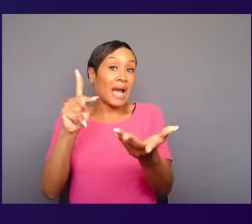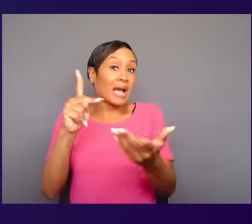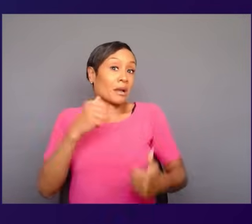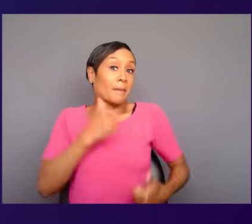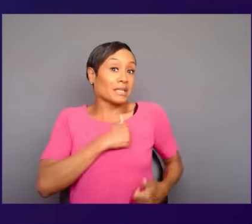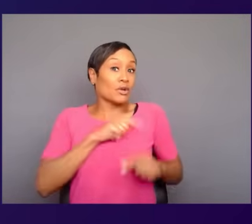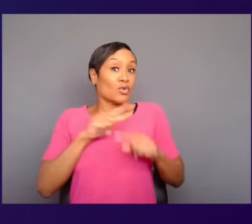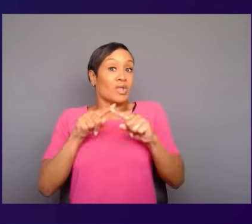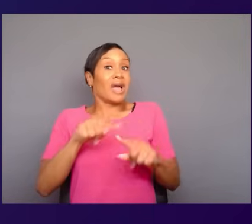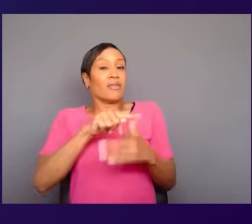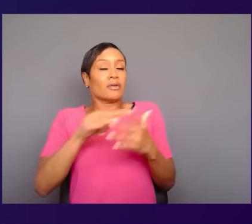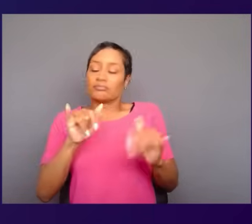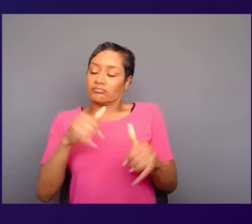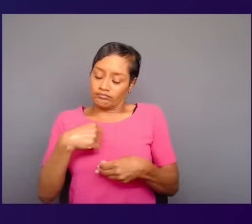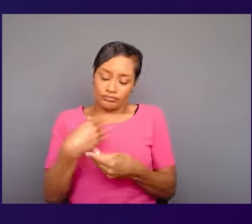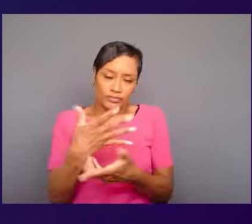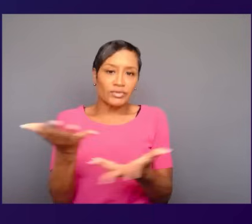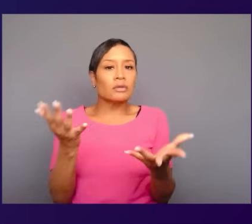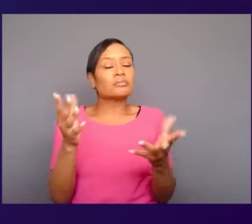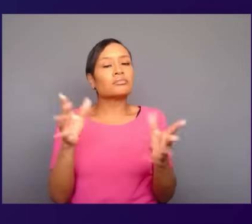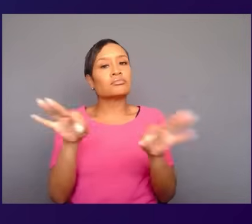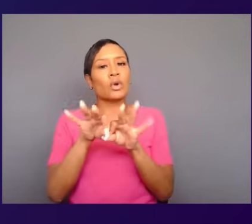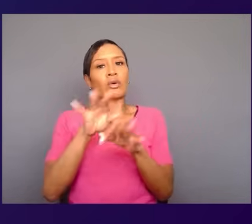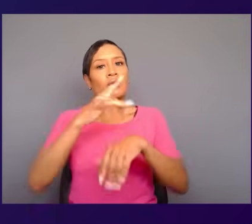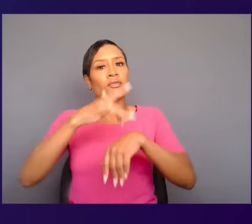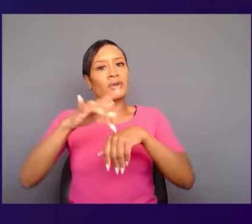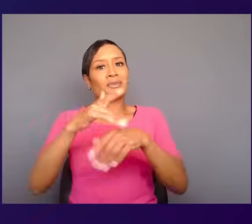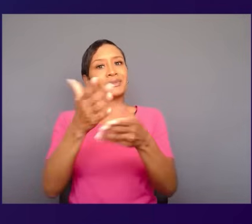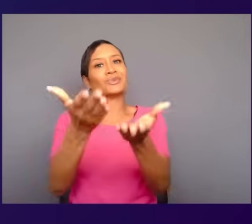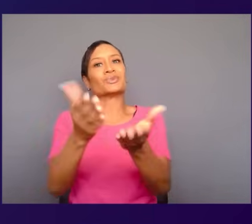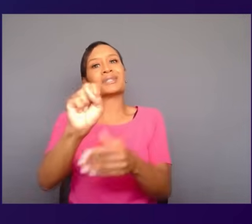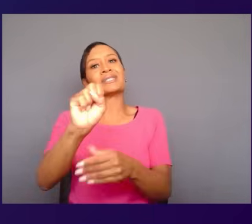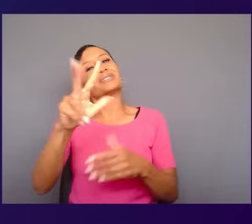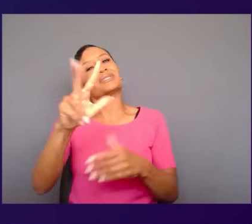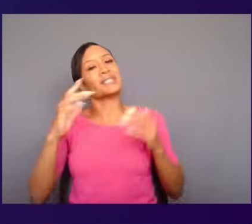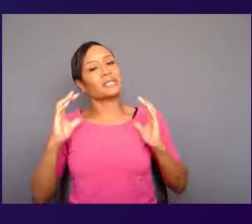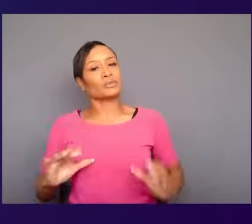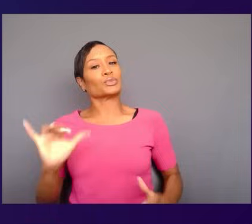on, that we are making sure that those are available to you as an S3 customer.